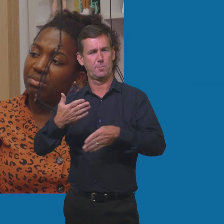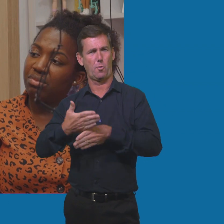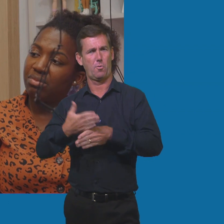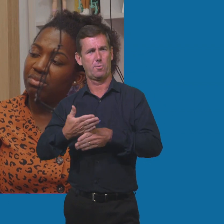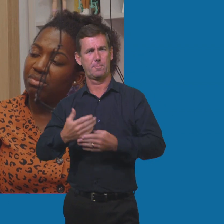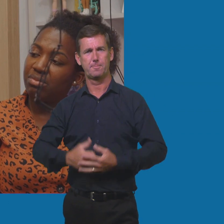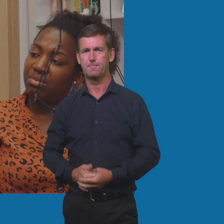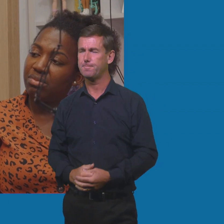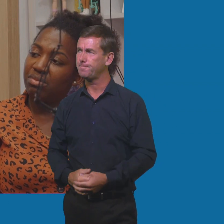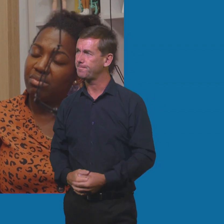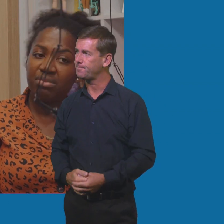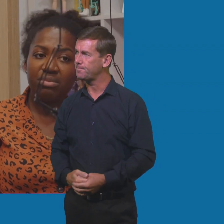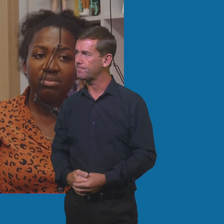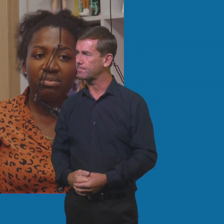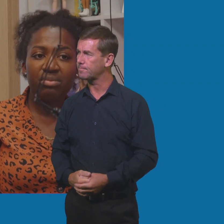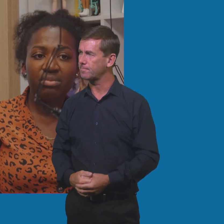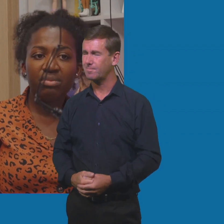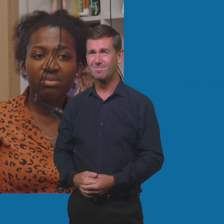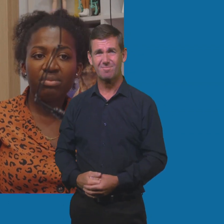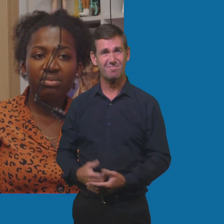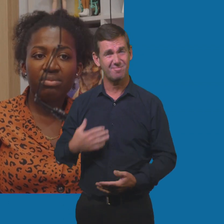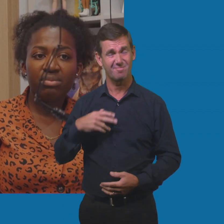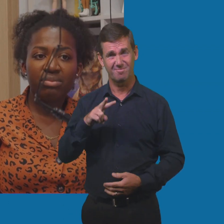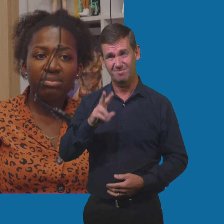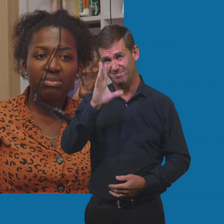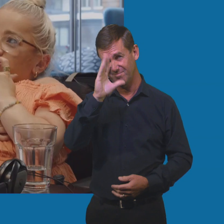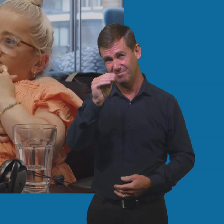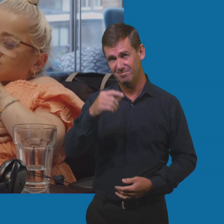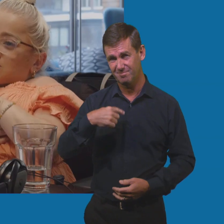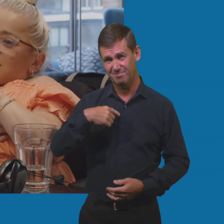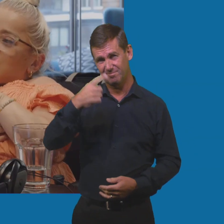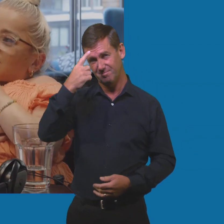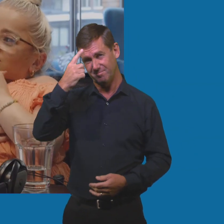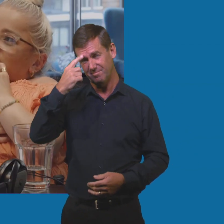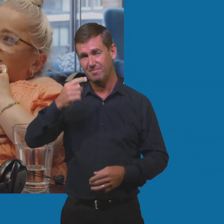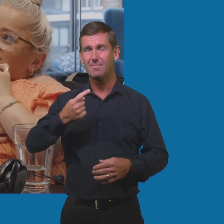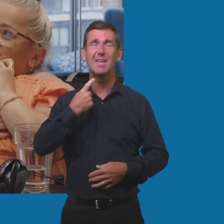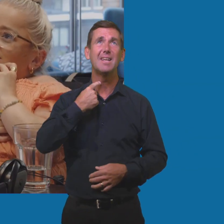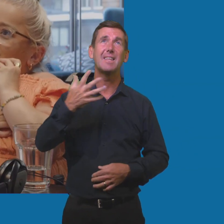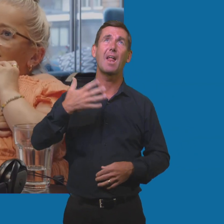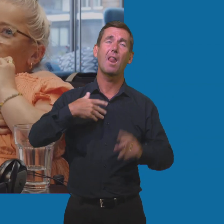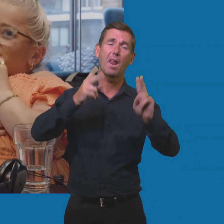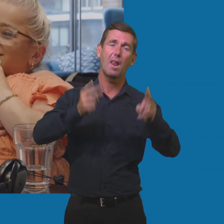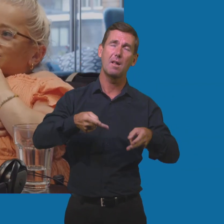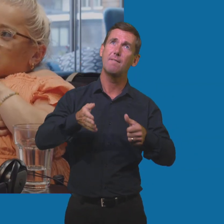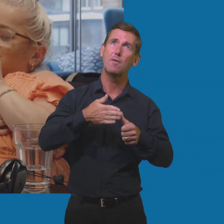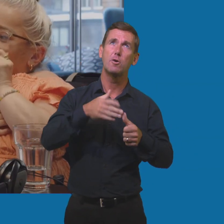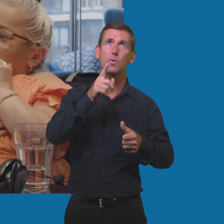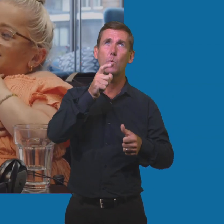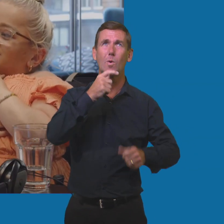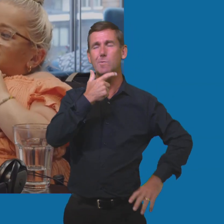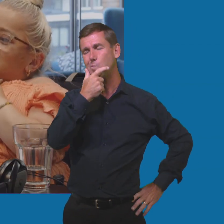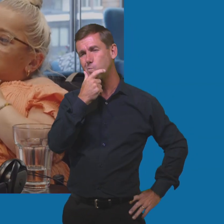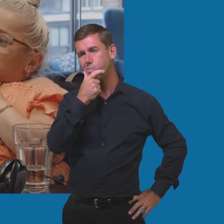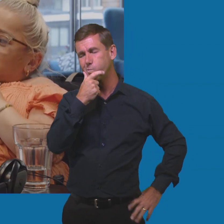stressful journeys, if you like. Not gonna lie, I'm just actually thinking about who I would bump off first. You know, as you've been listening, just making a top